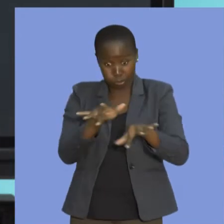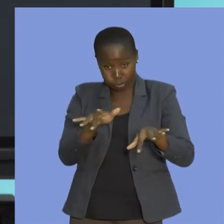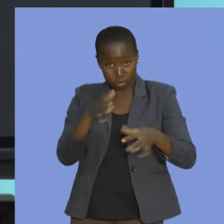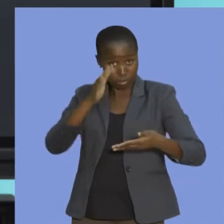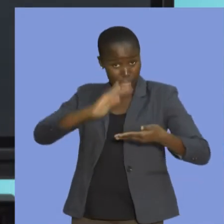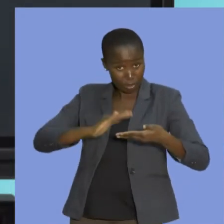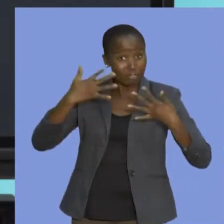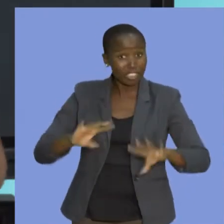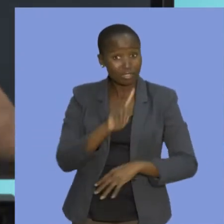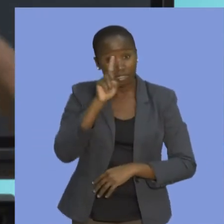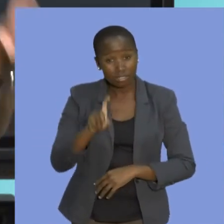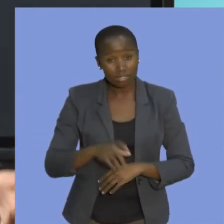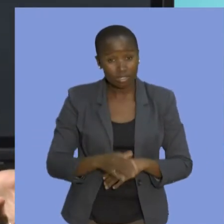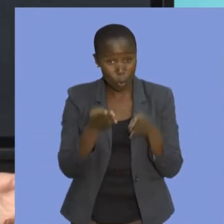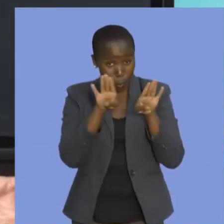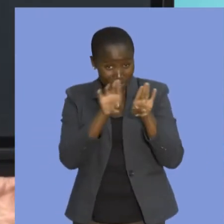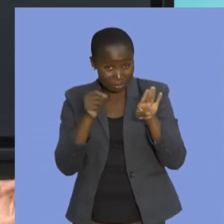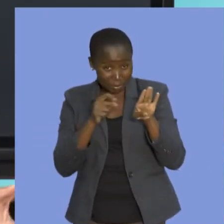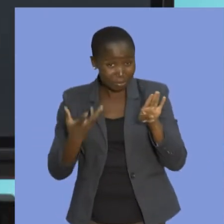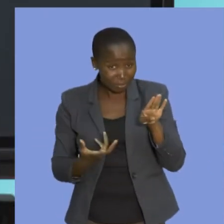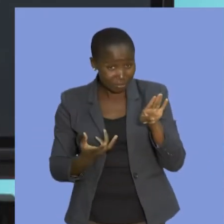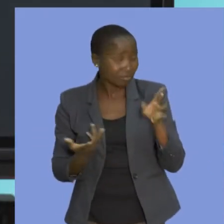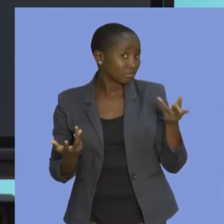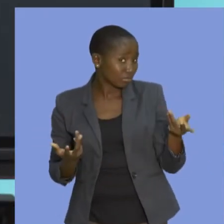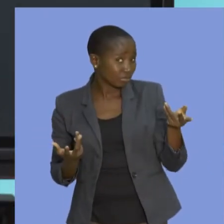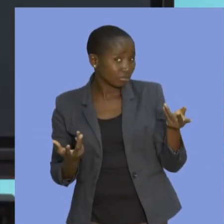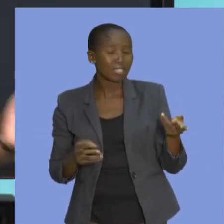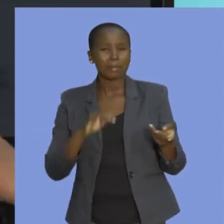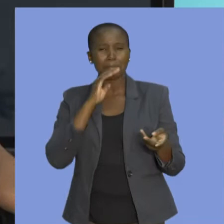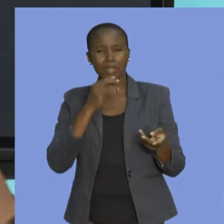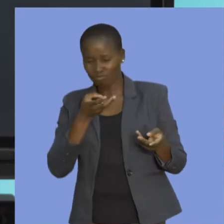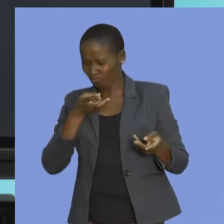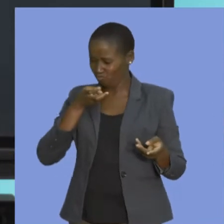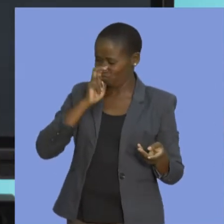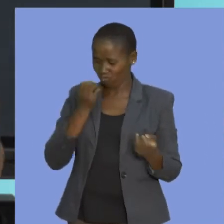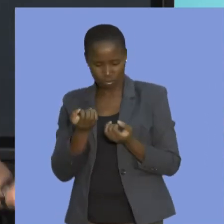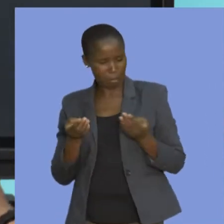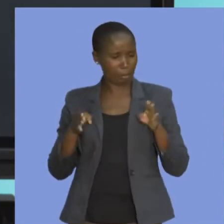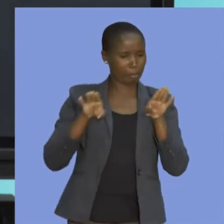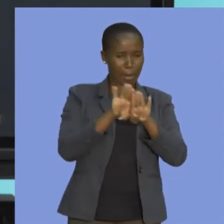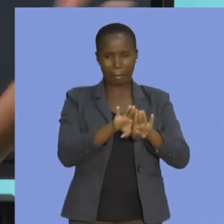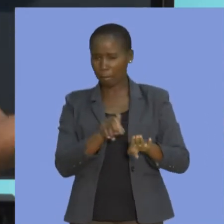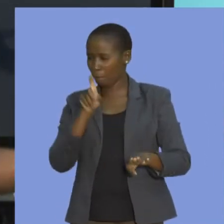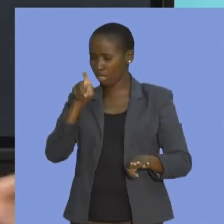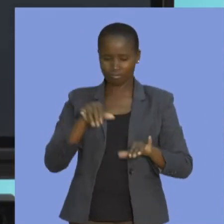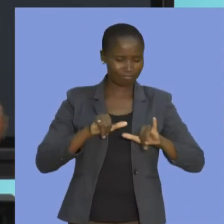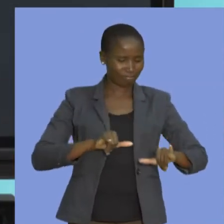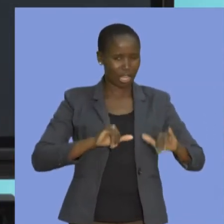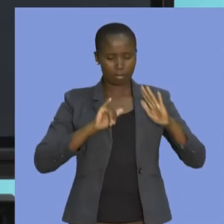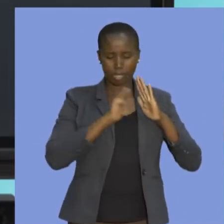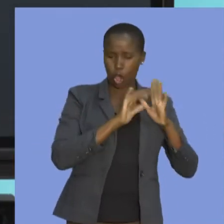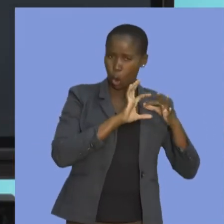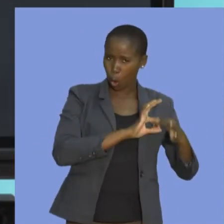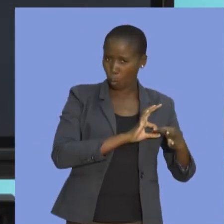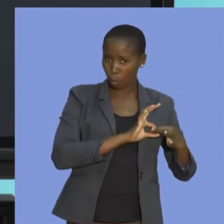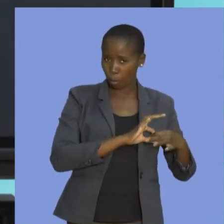What is a lockdown? By a hard lockdown, no movement, you have to be at home, unless you go and buy essential